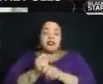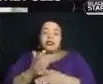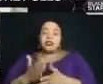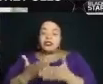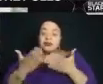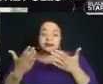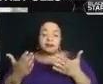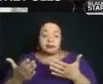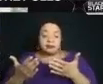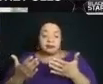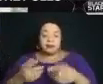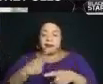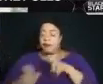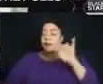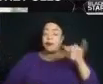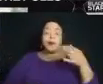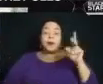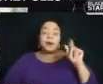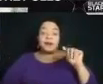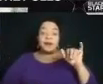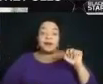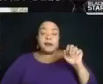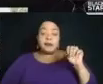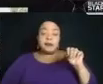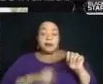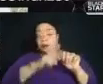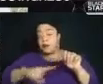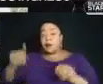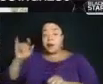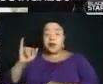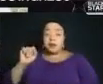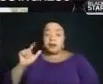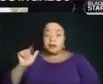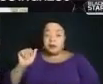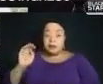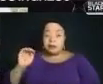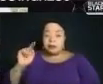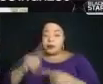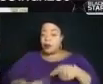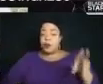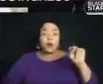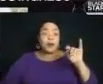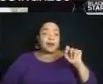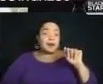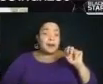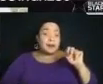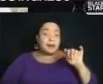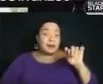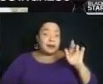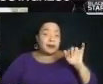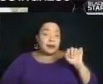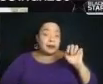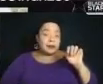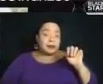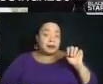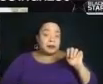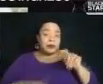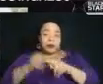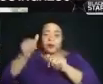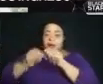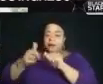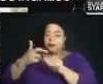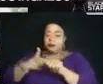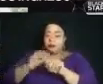only believe the divine moral of the universe exists, but moves us by